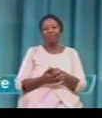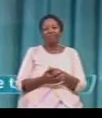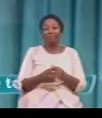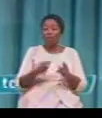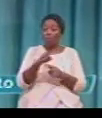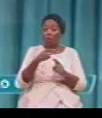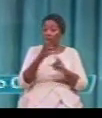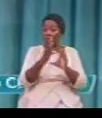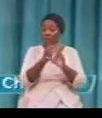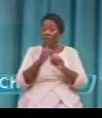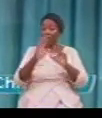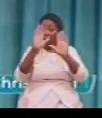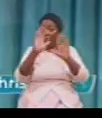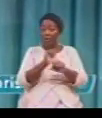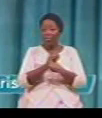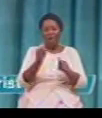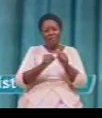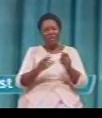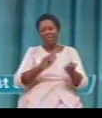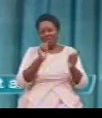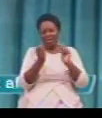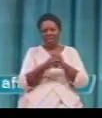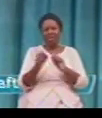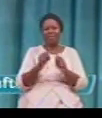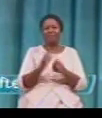When you receive a miracle, everything changes.